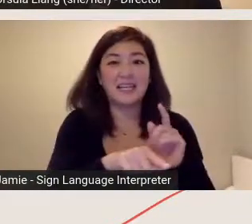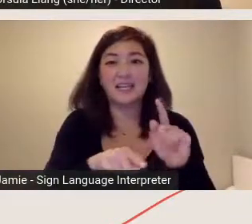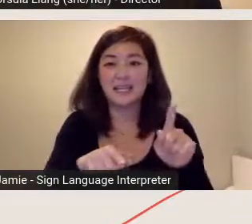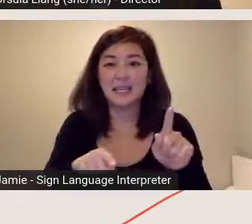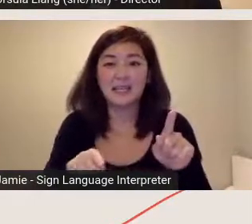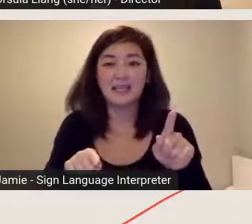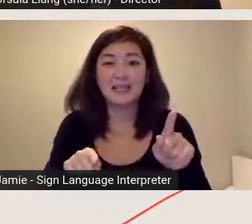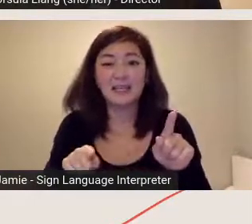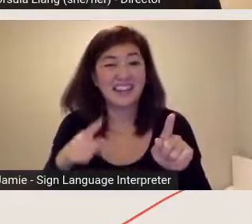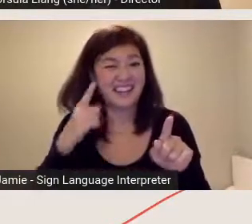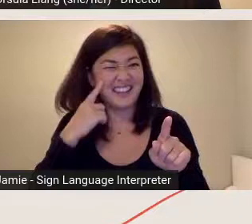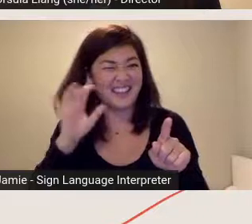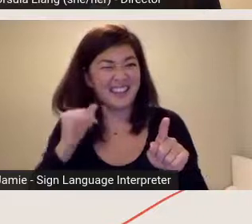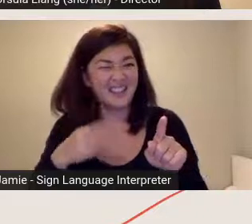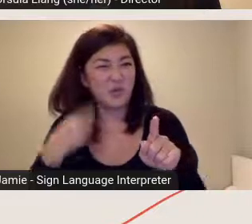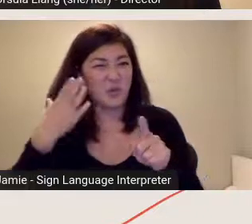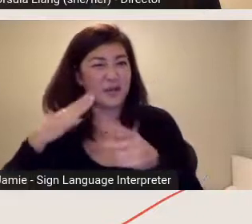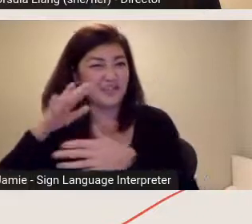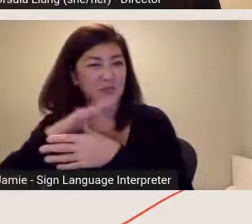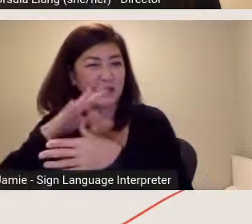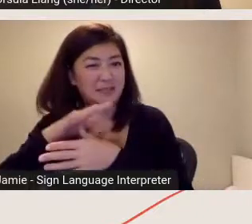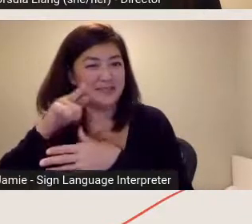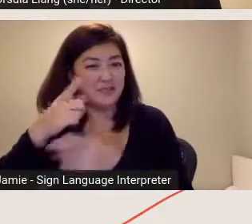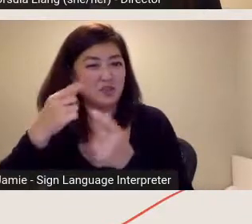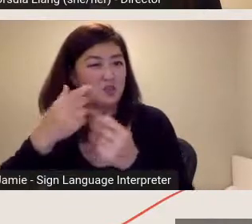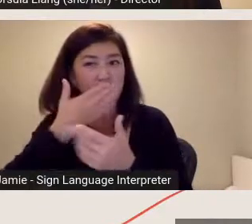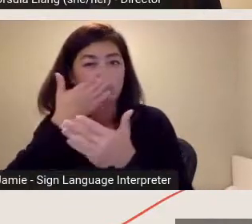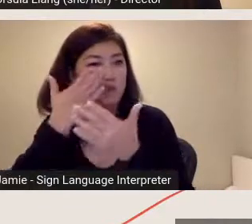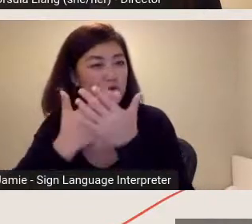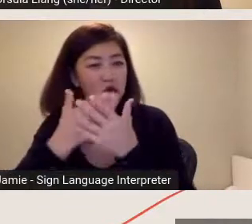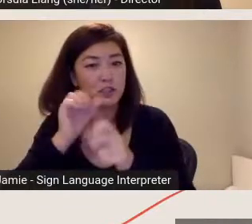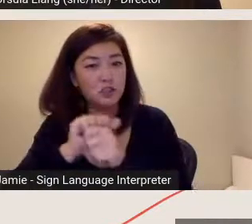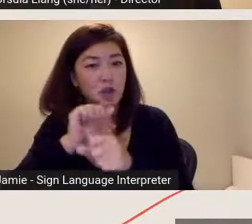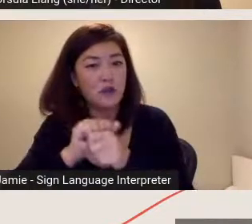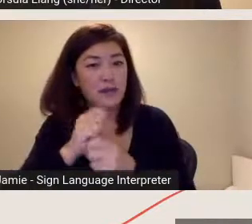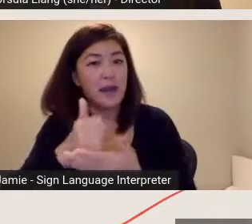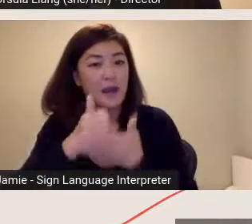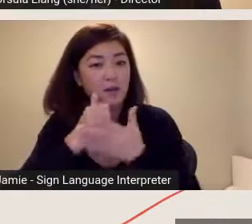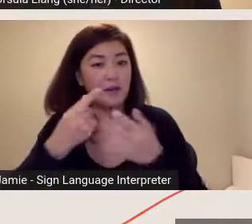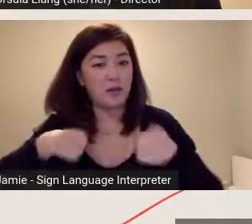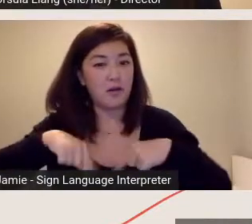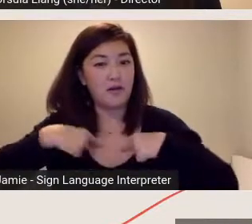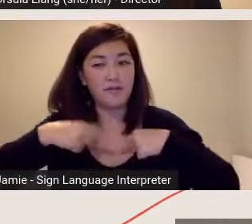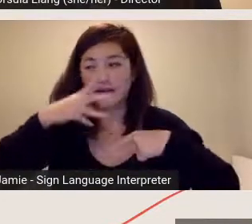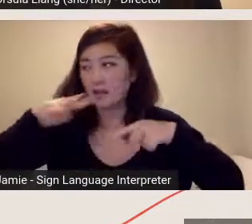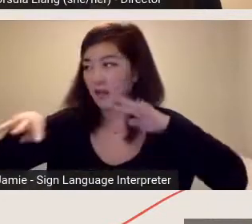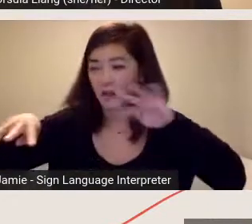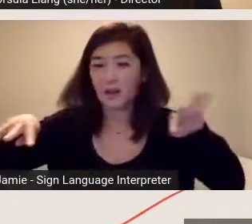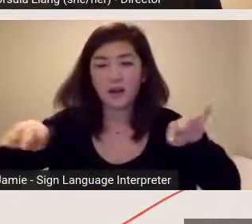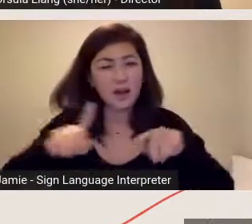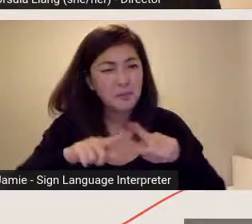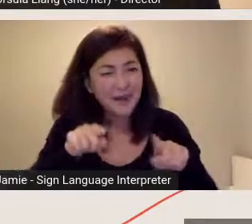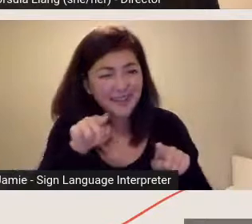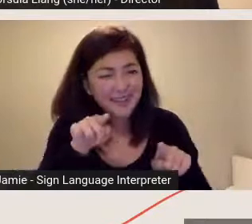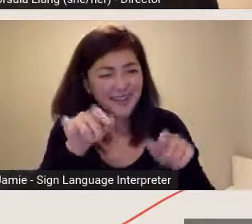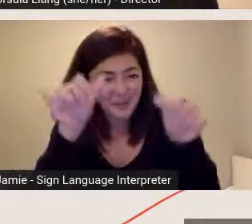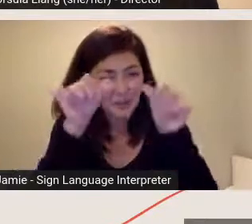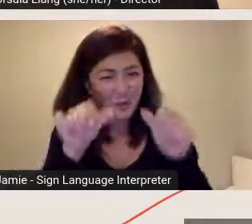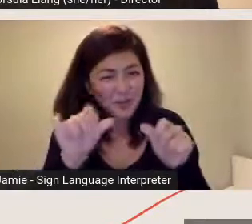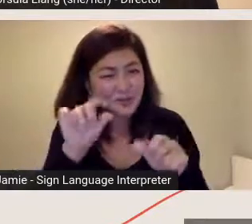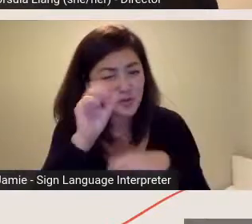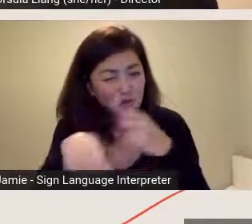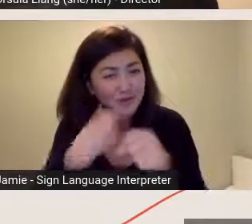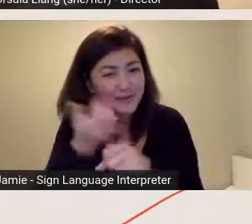of that. But I just turn back to that poster from Edmund Yu, and I think, okay, that was 20 years ago. We can do this. We've done